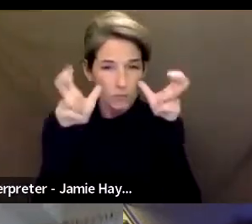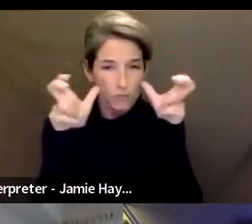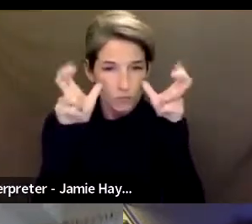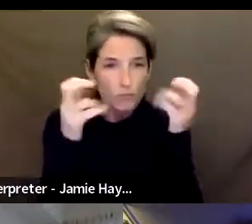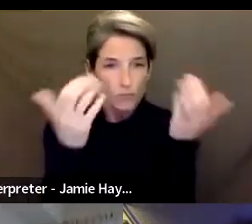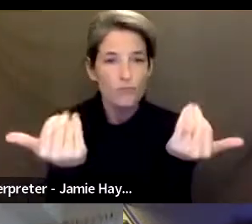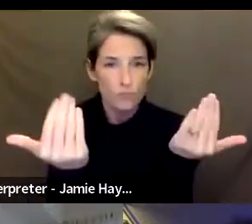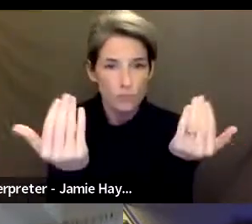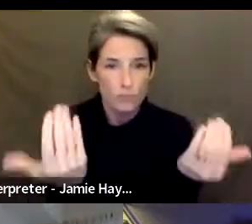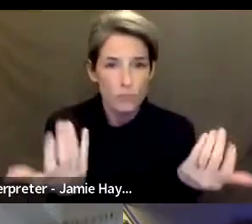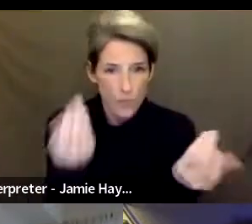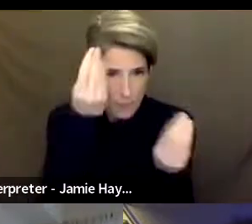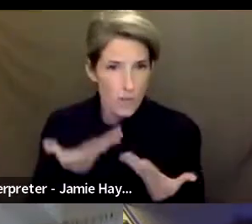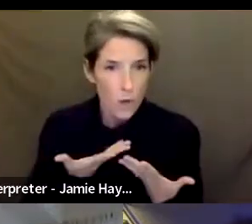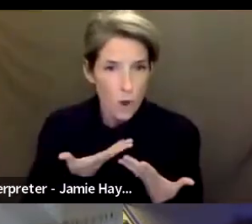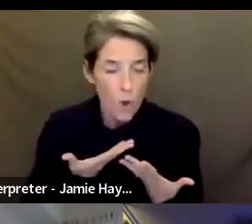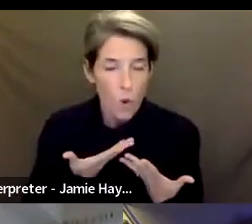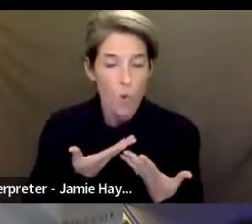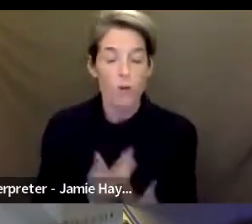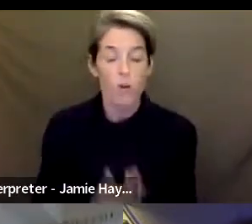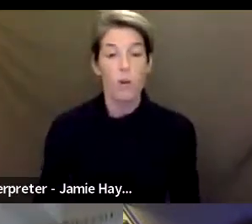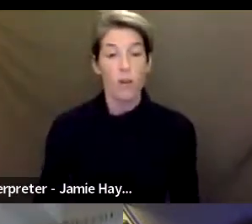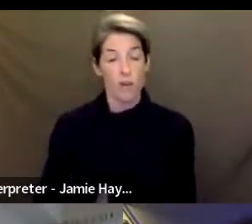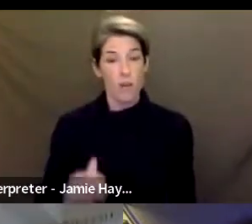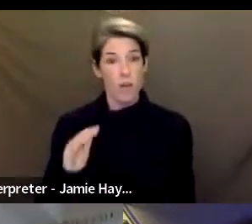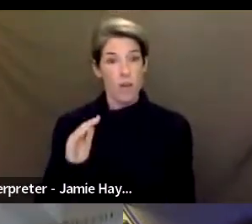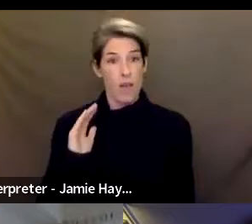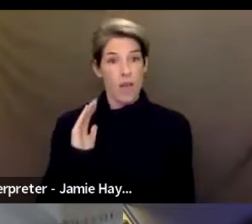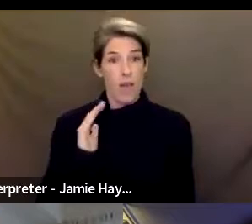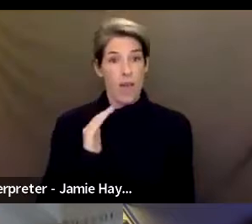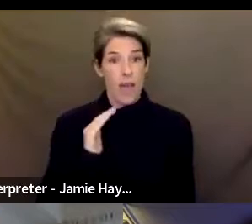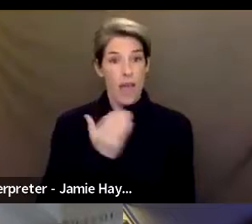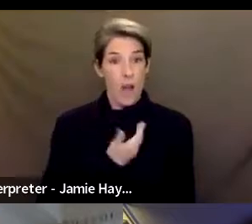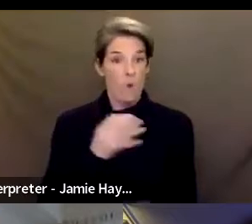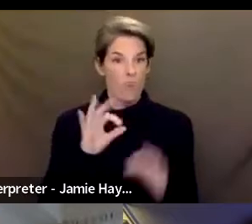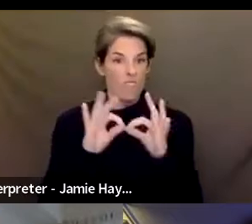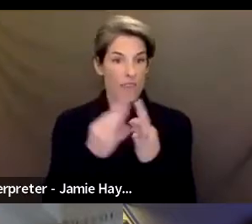Family, we caption every one of our plays. Every single one is captioned.